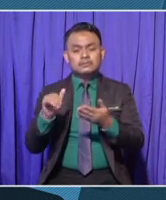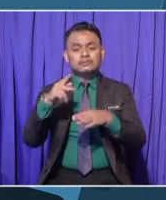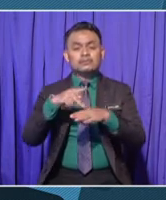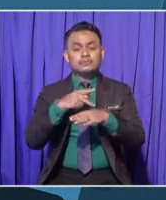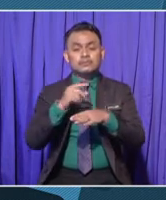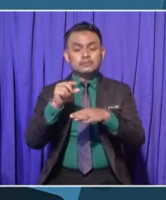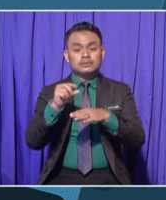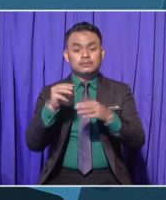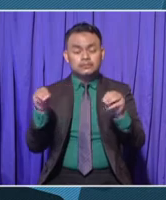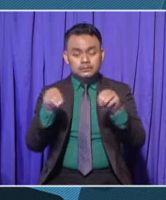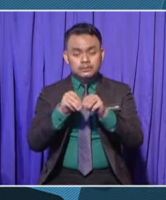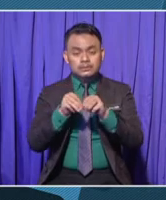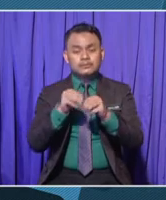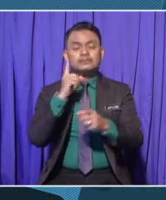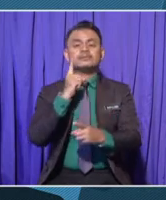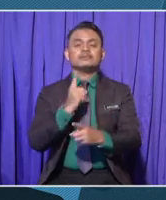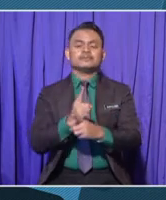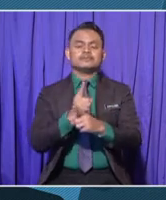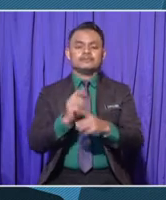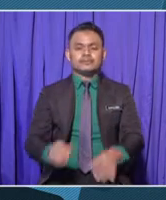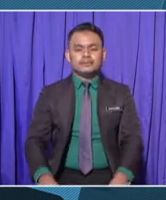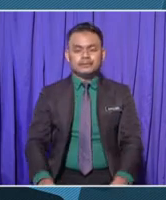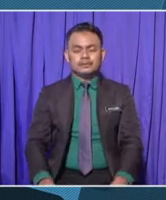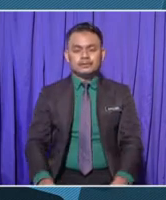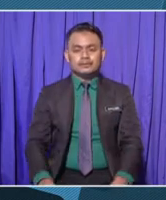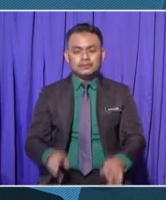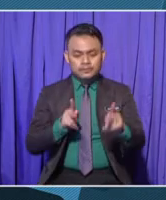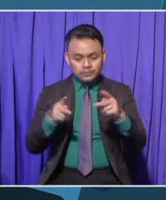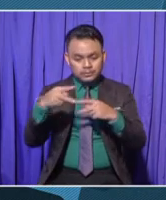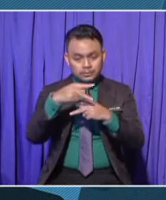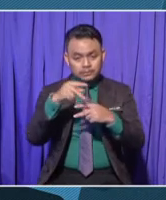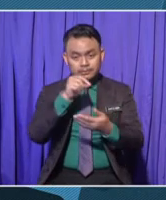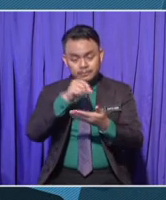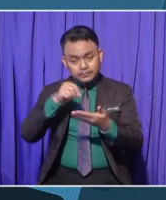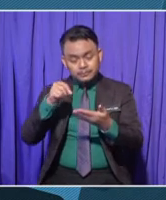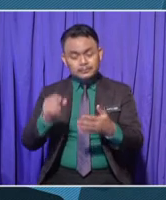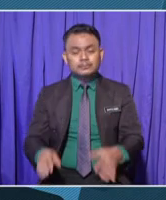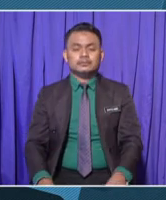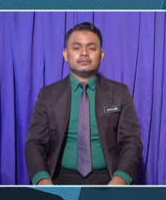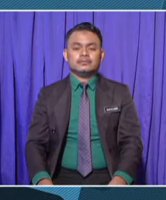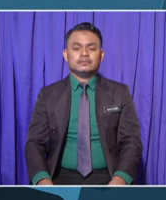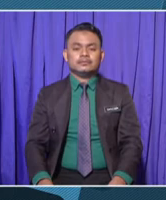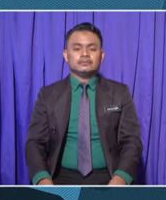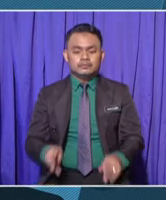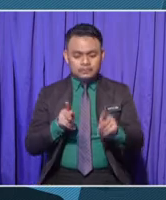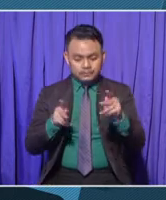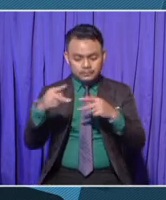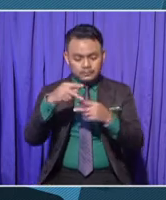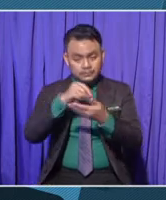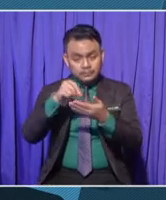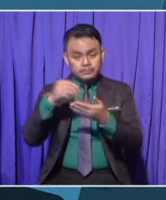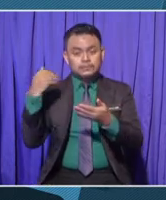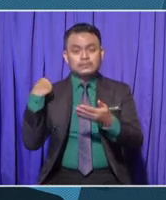Yes, that's right. The pencil box. The pencil box has a